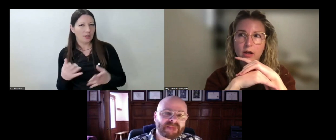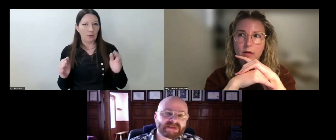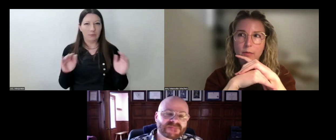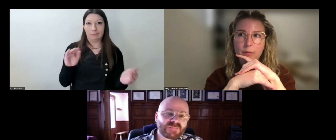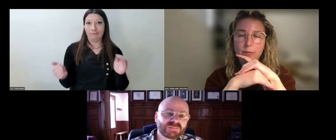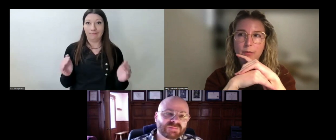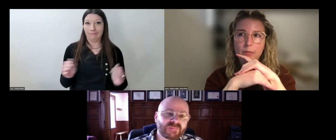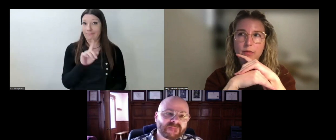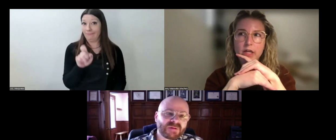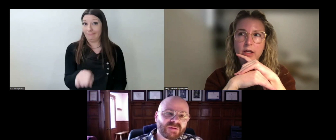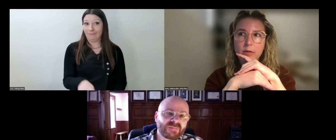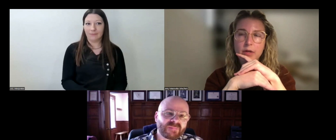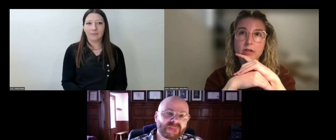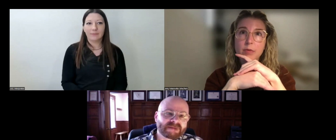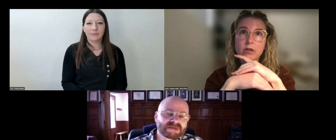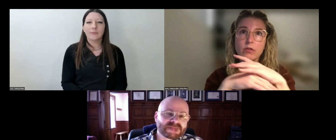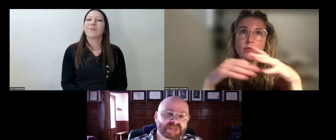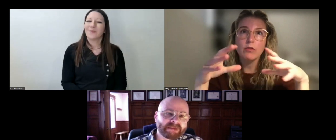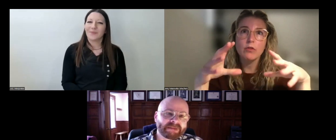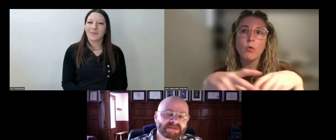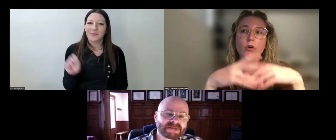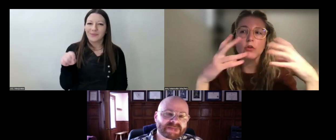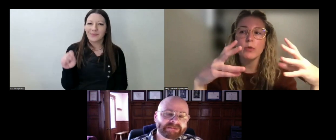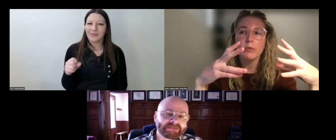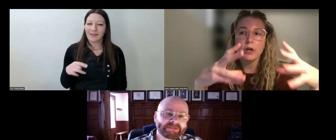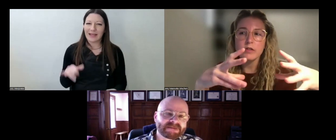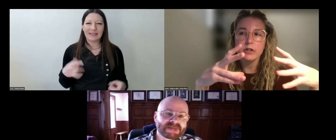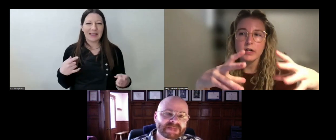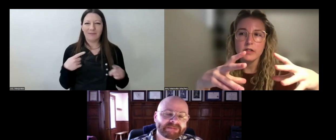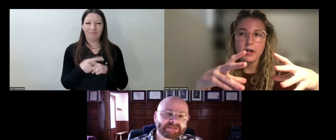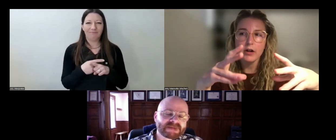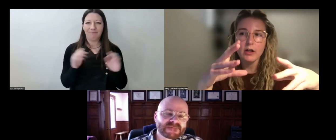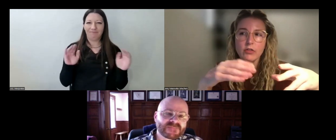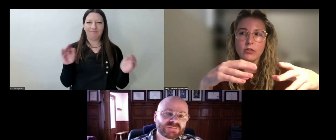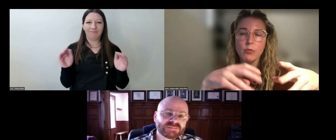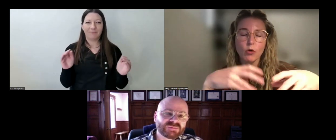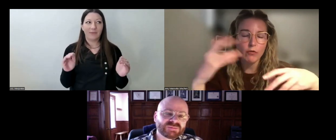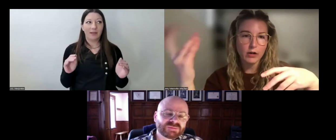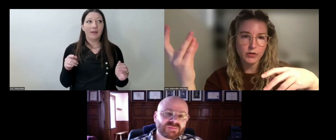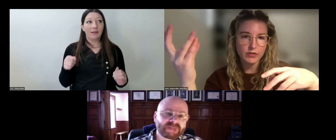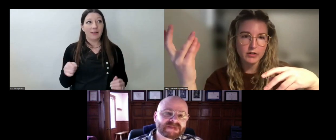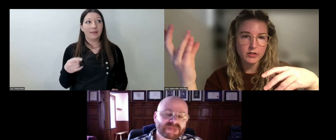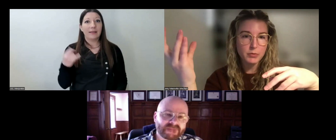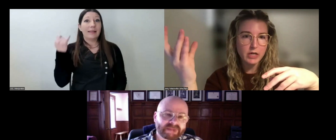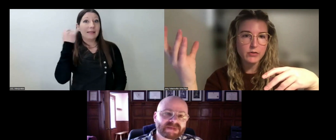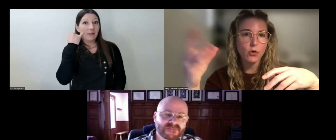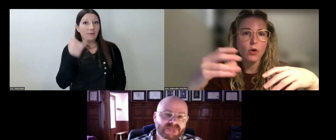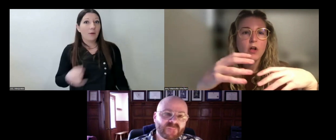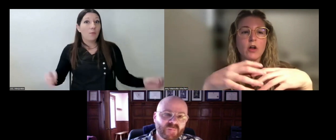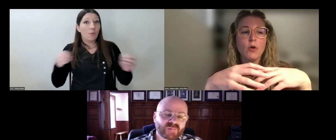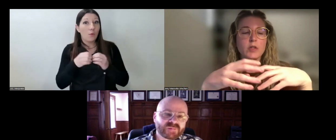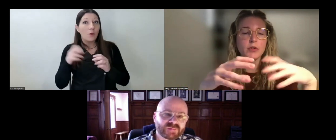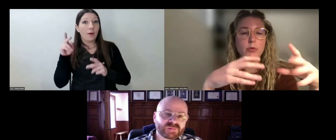and thinking, because I mean, the more human presence there is in the area, the more fires are tended to be.